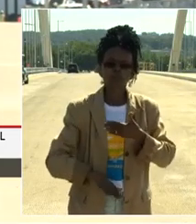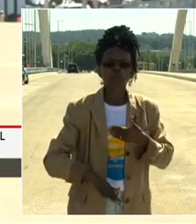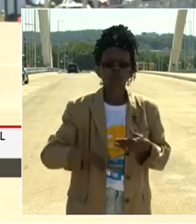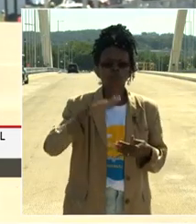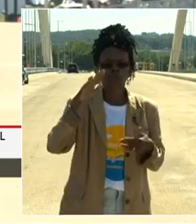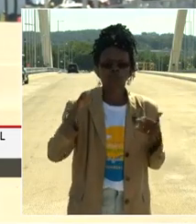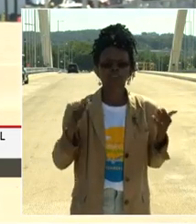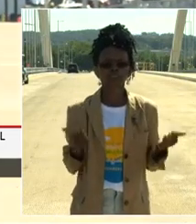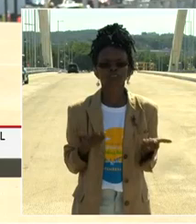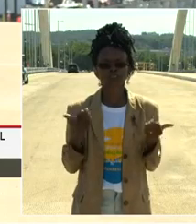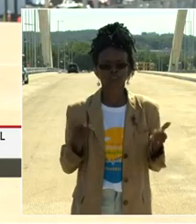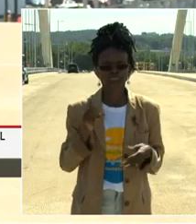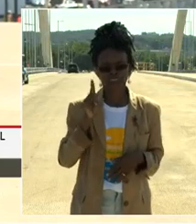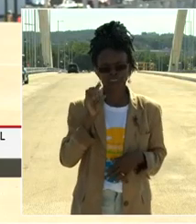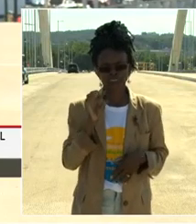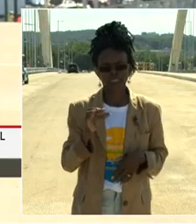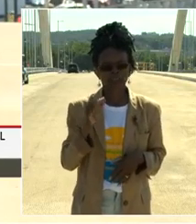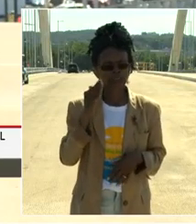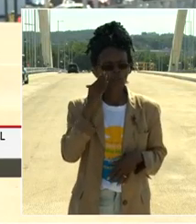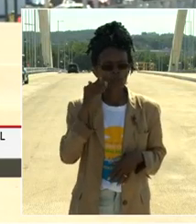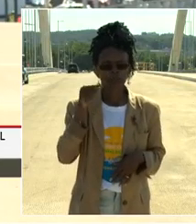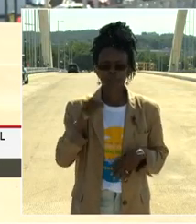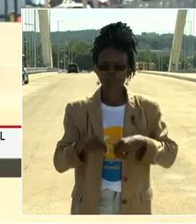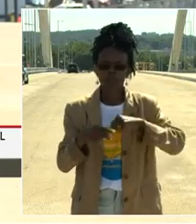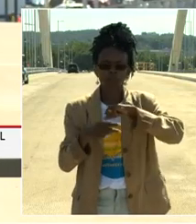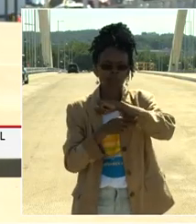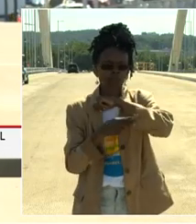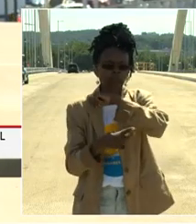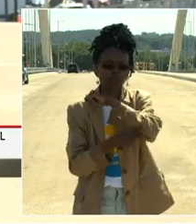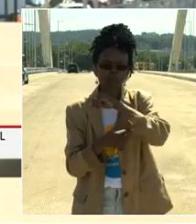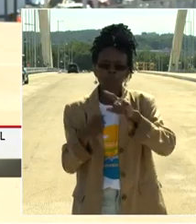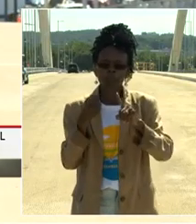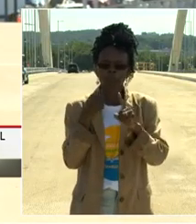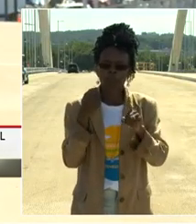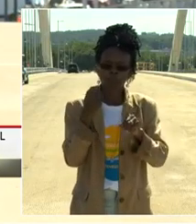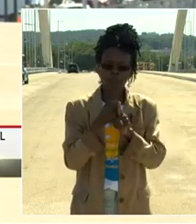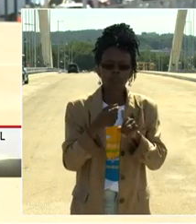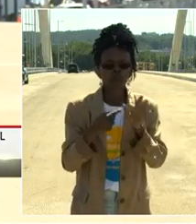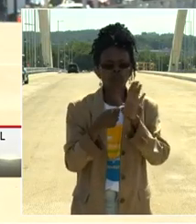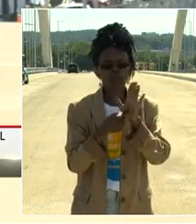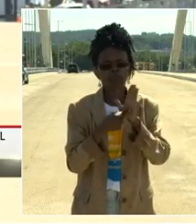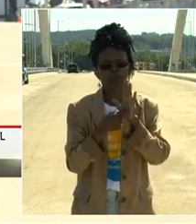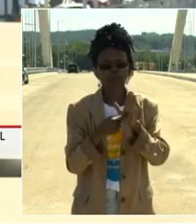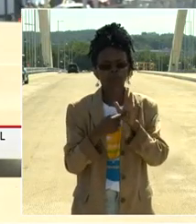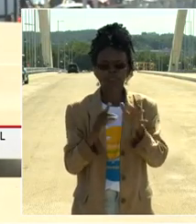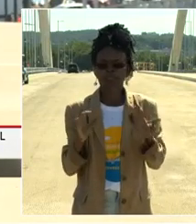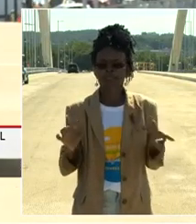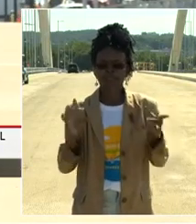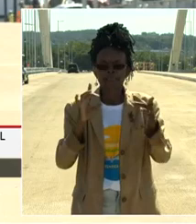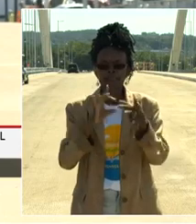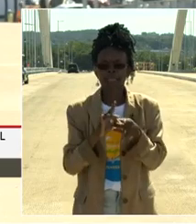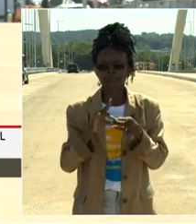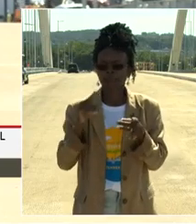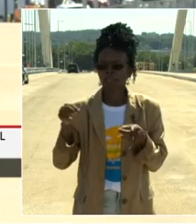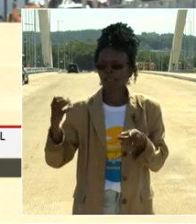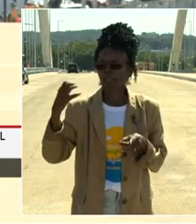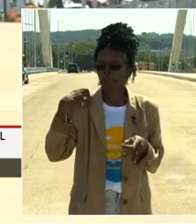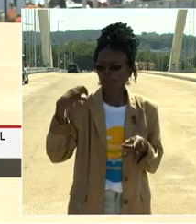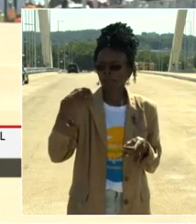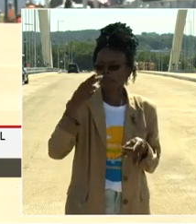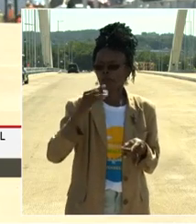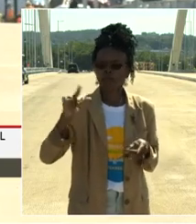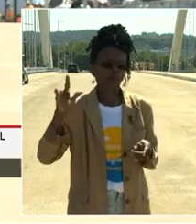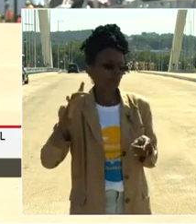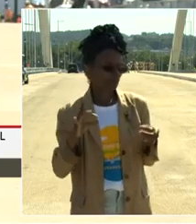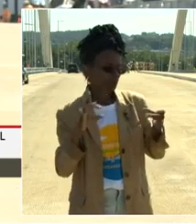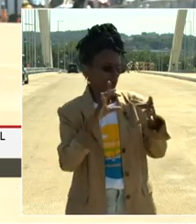as a symbol and a message of providing tangible connection between this part of the city to Capitol Hill and beyond. She has